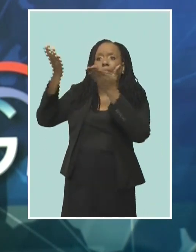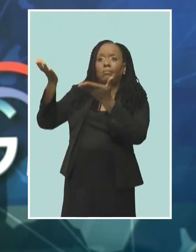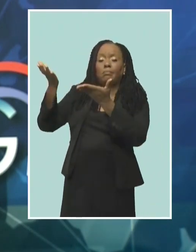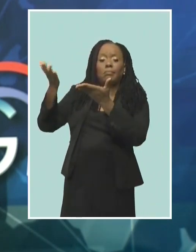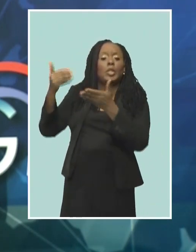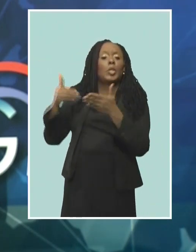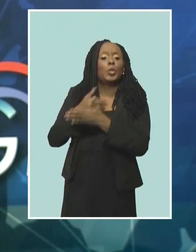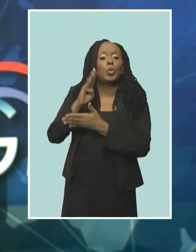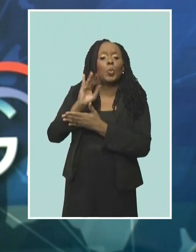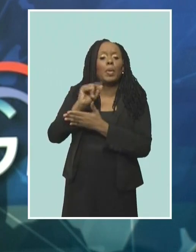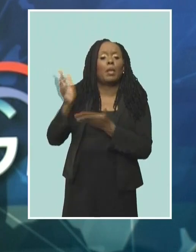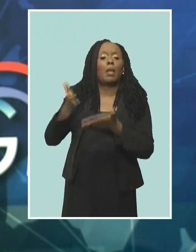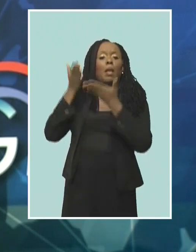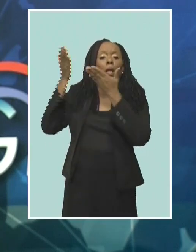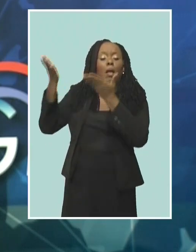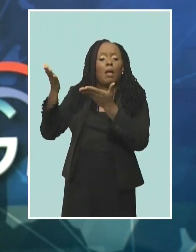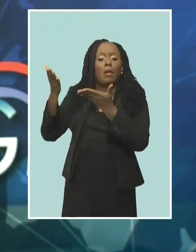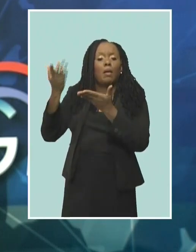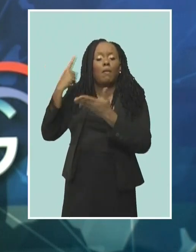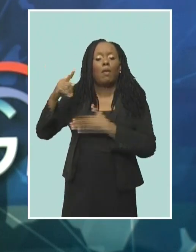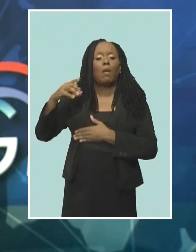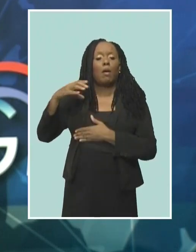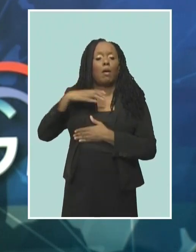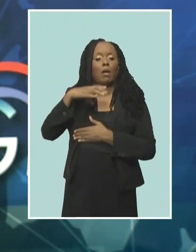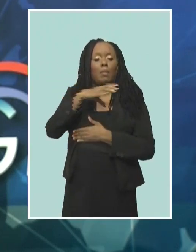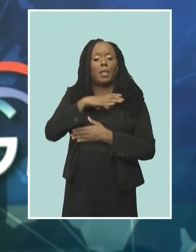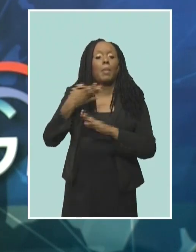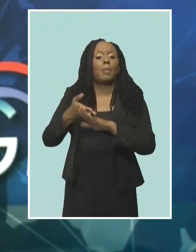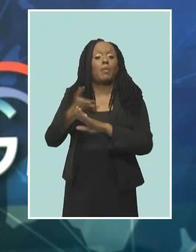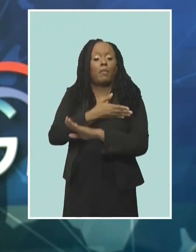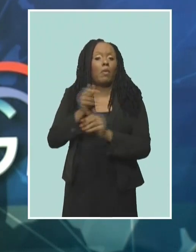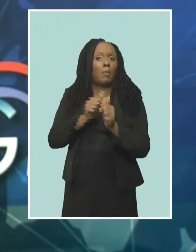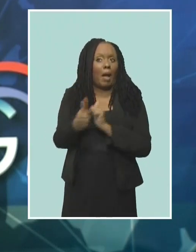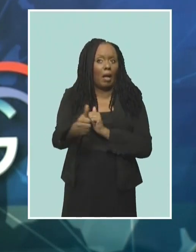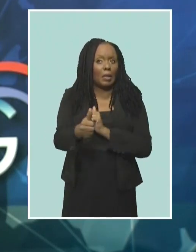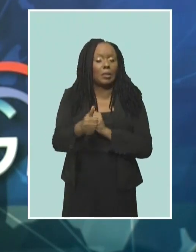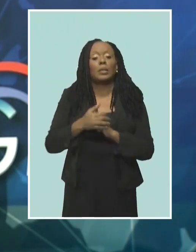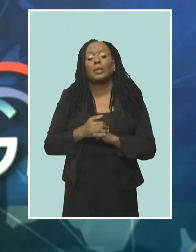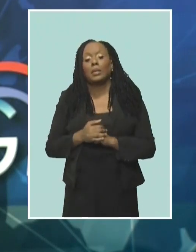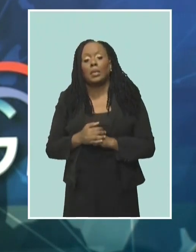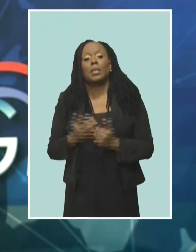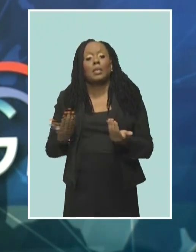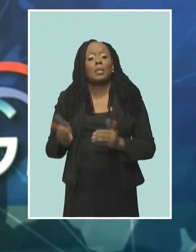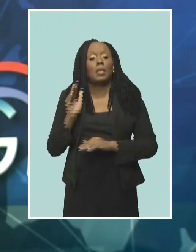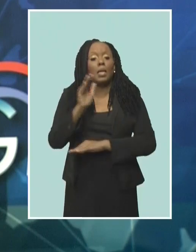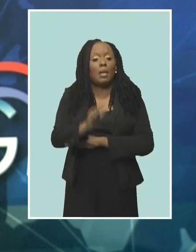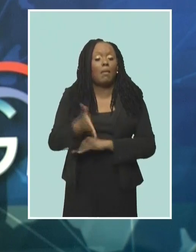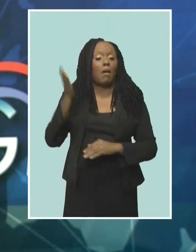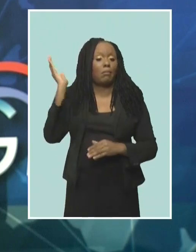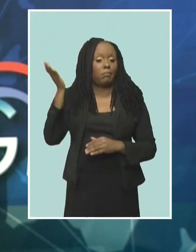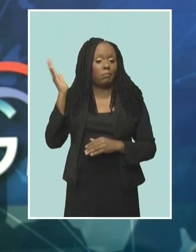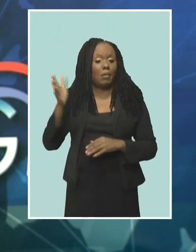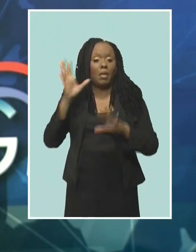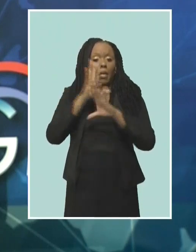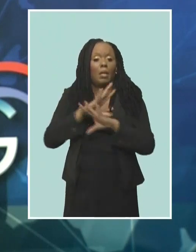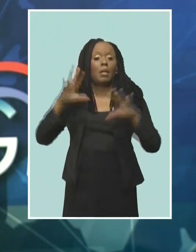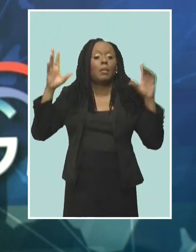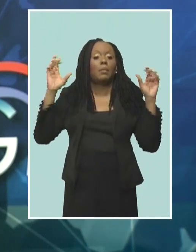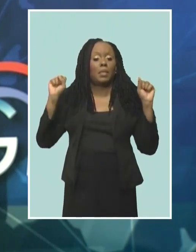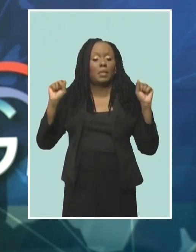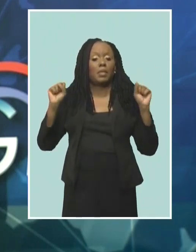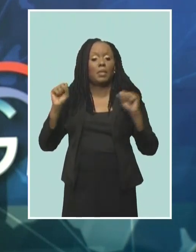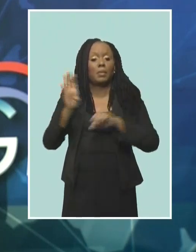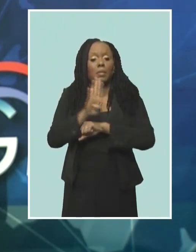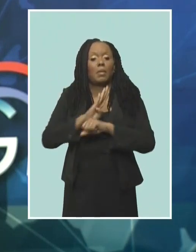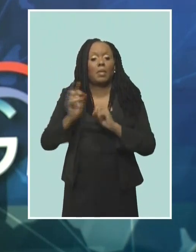stakeholder input before it is passed into law. That call was made this afternoon during a press conference. President Kay Williams